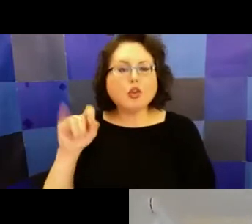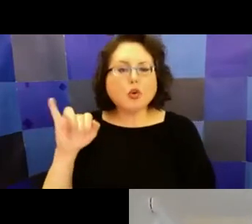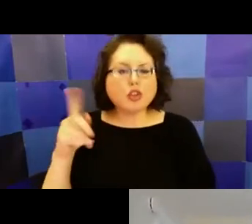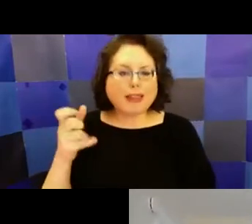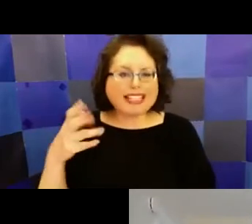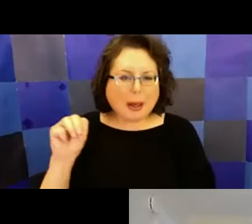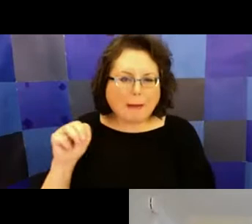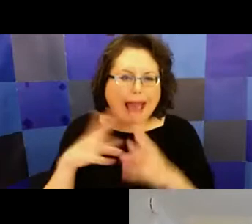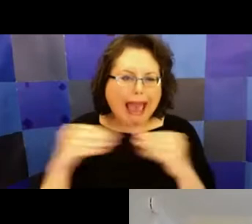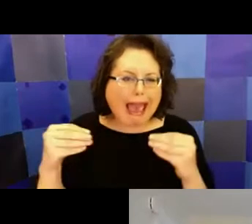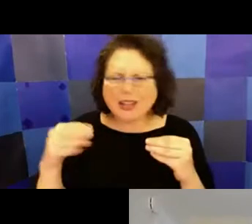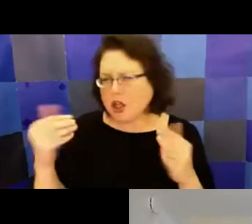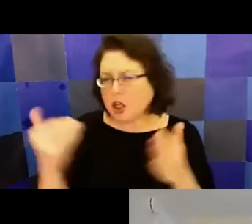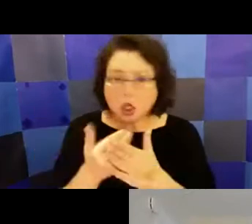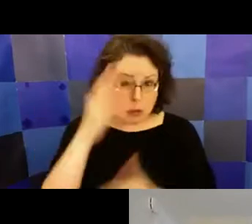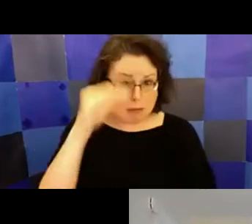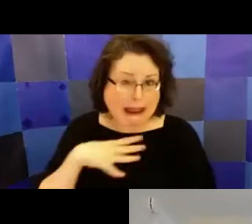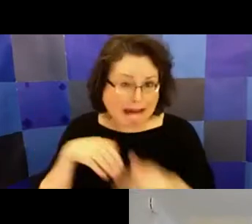Socialism and the New Man in Cuba.